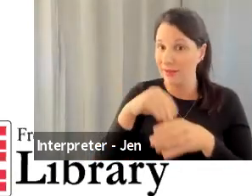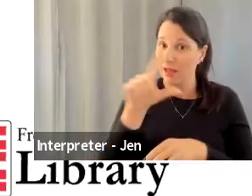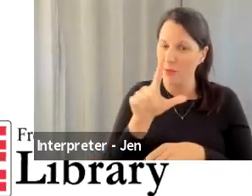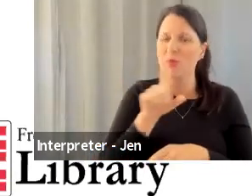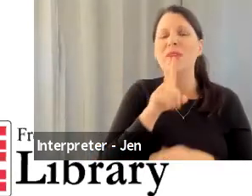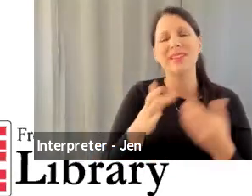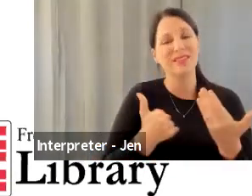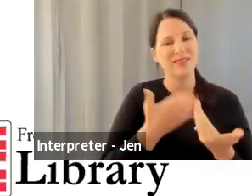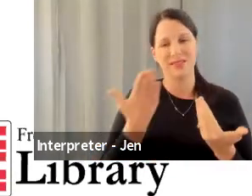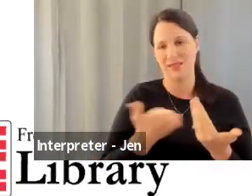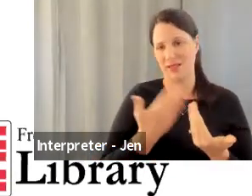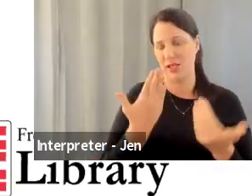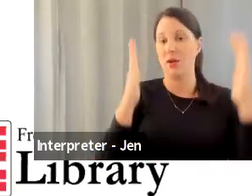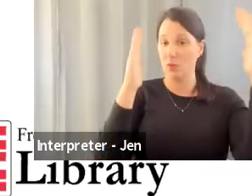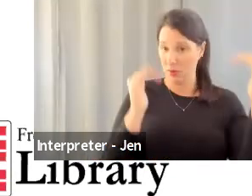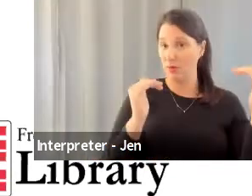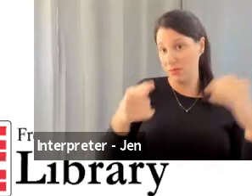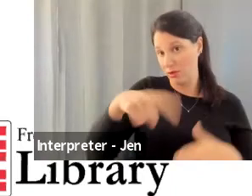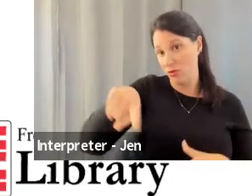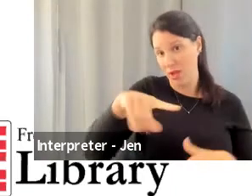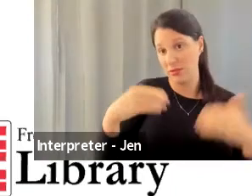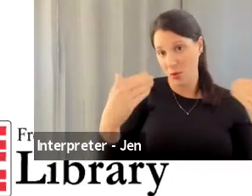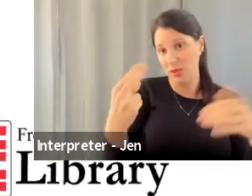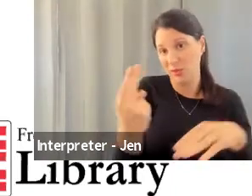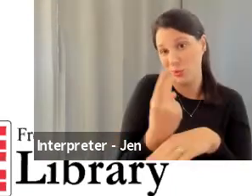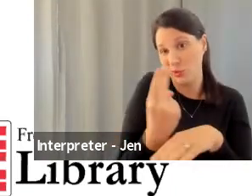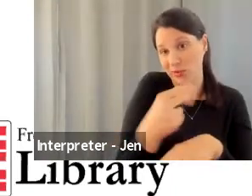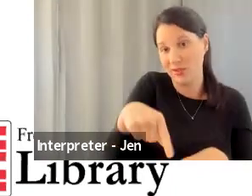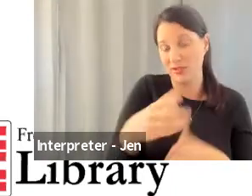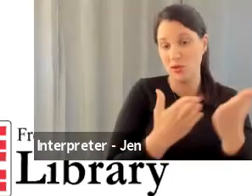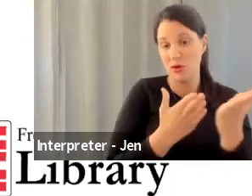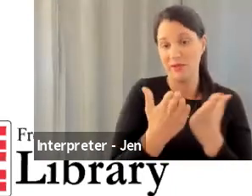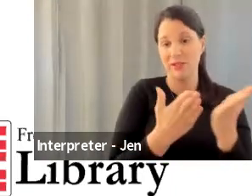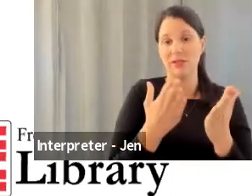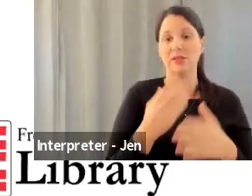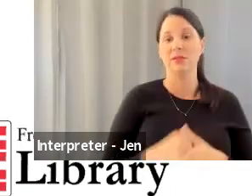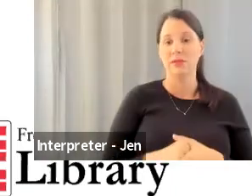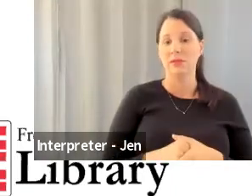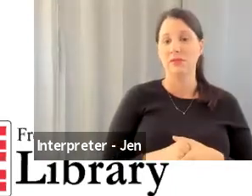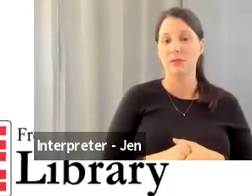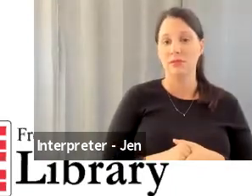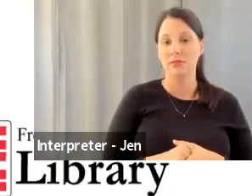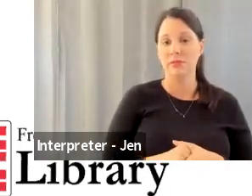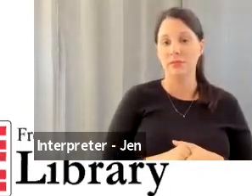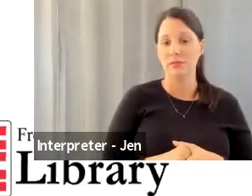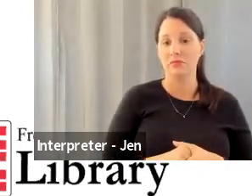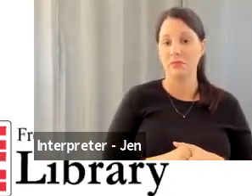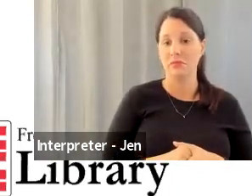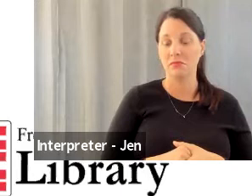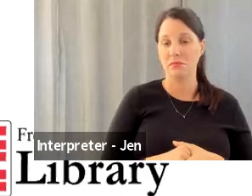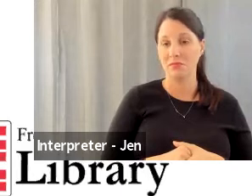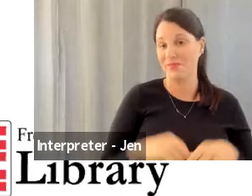easy, and we hope that you use that service to get some assistance, even if it's just, you